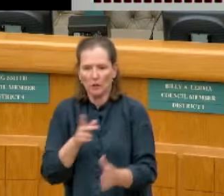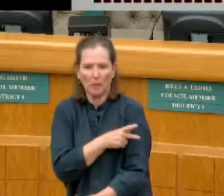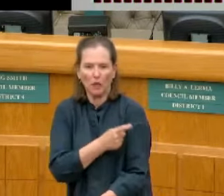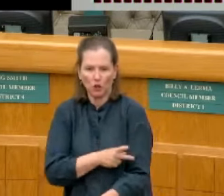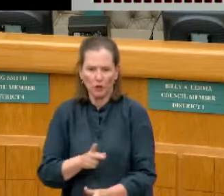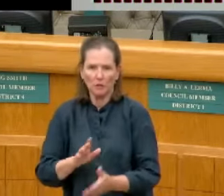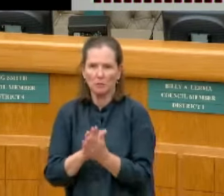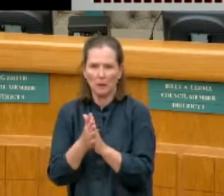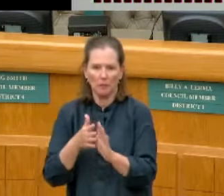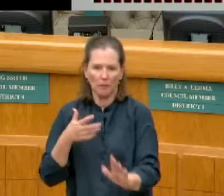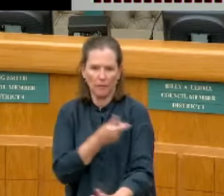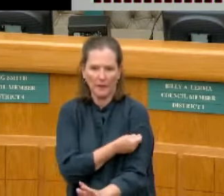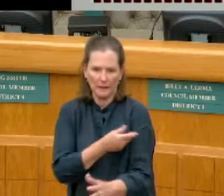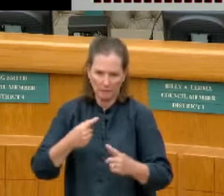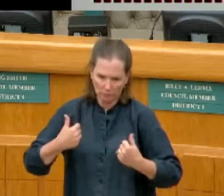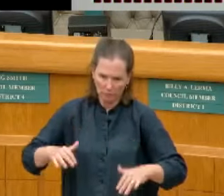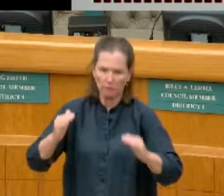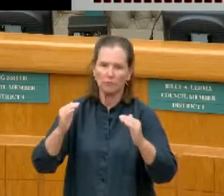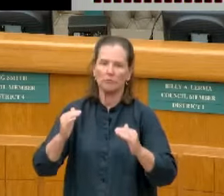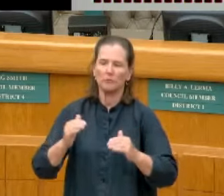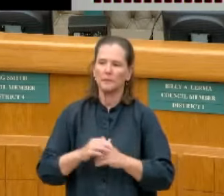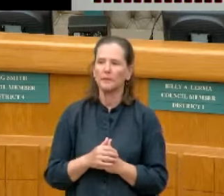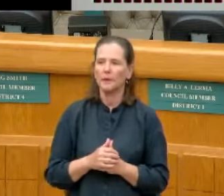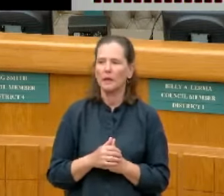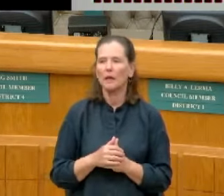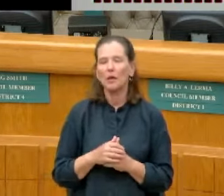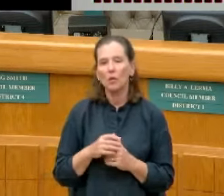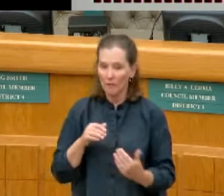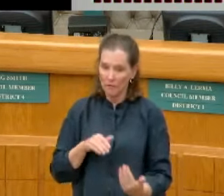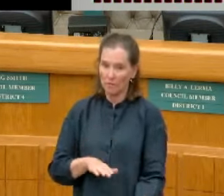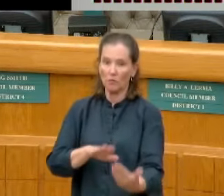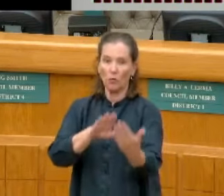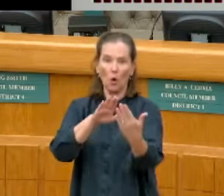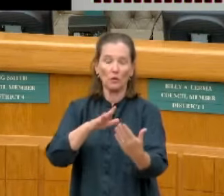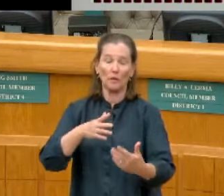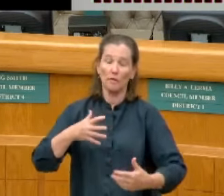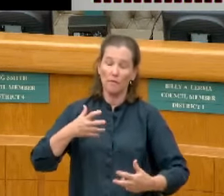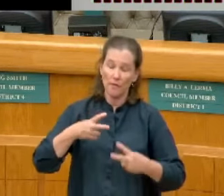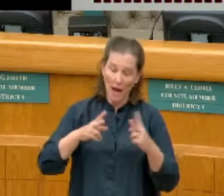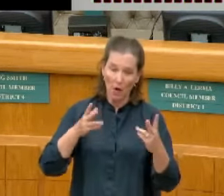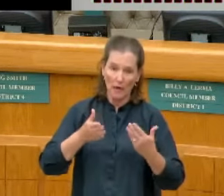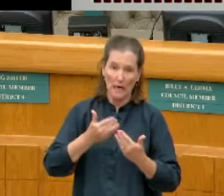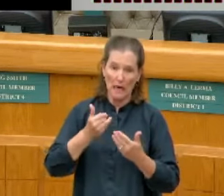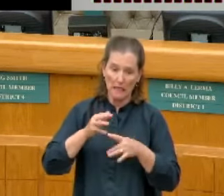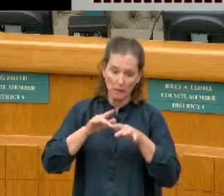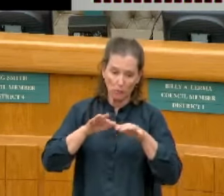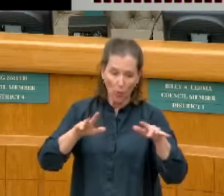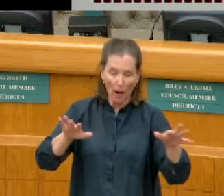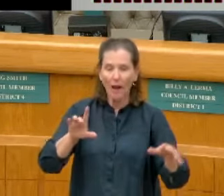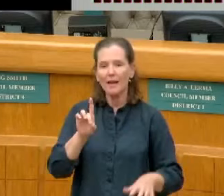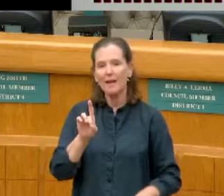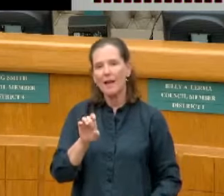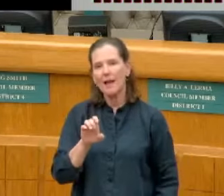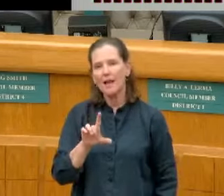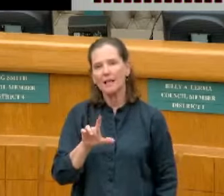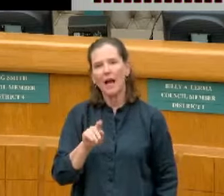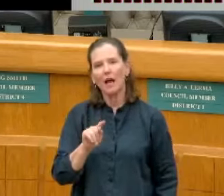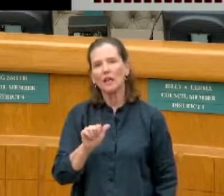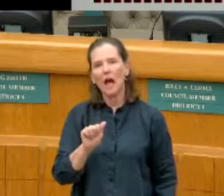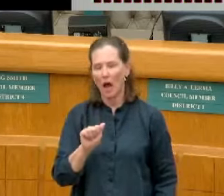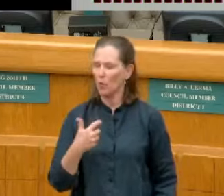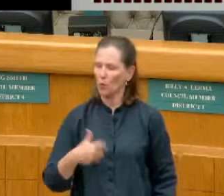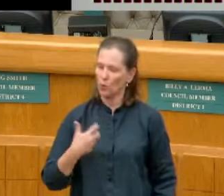increase vaccinations as we face this highly transmissible Delta variant and see severe outcomes from COVID-19